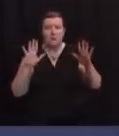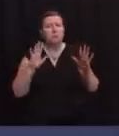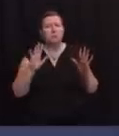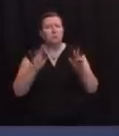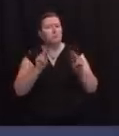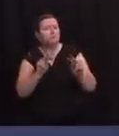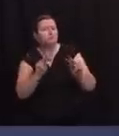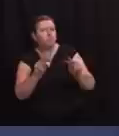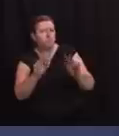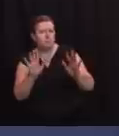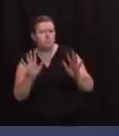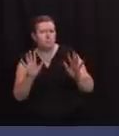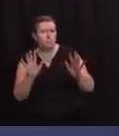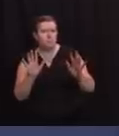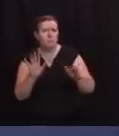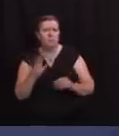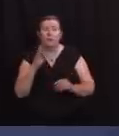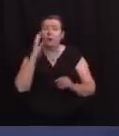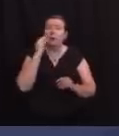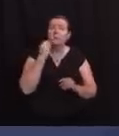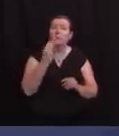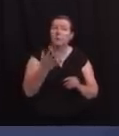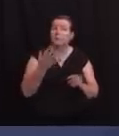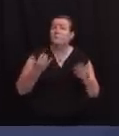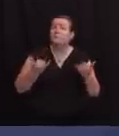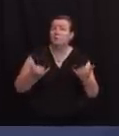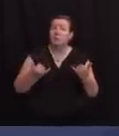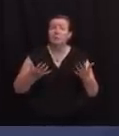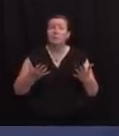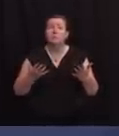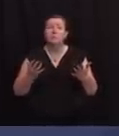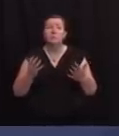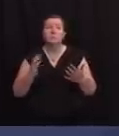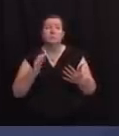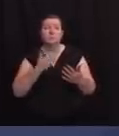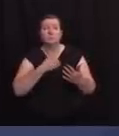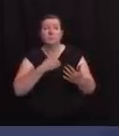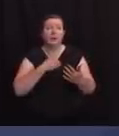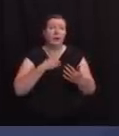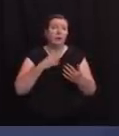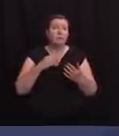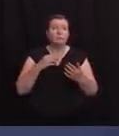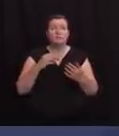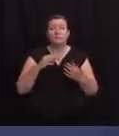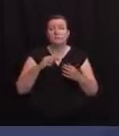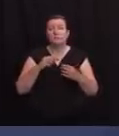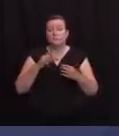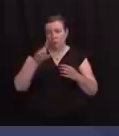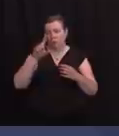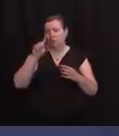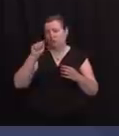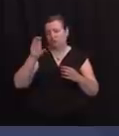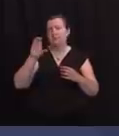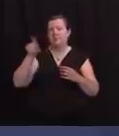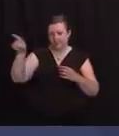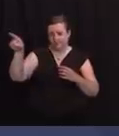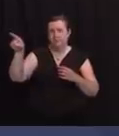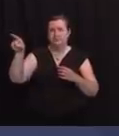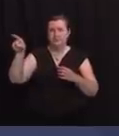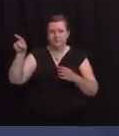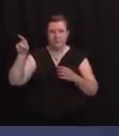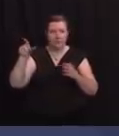that right now, our outbreaks in long-term care, which has fully